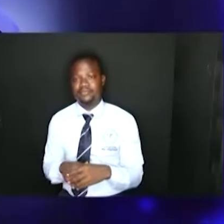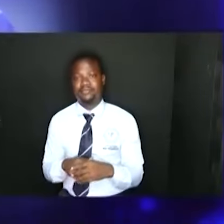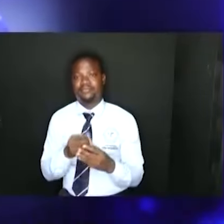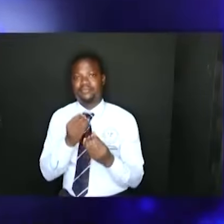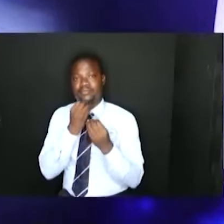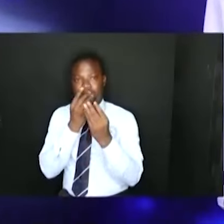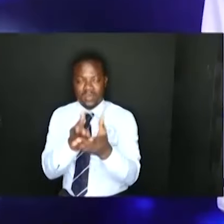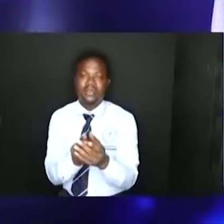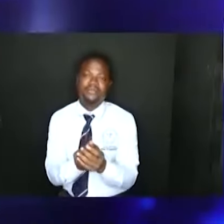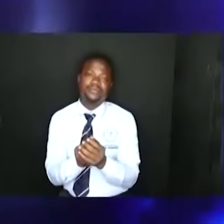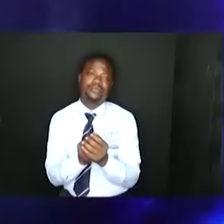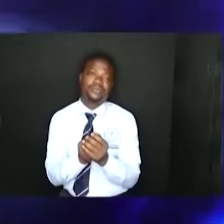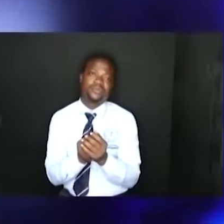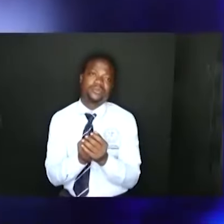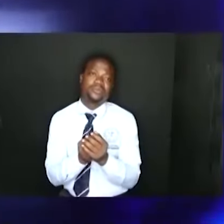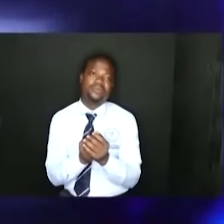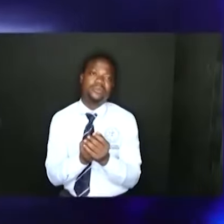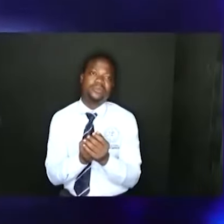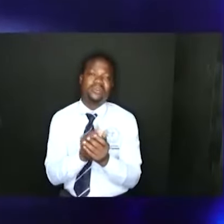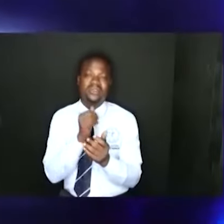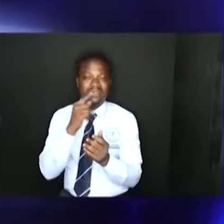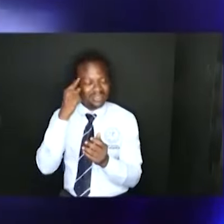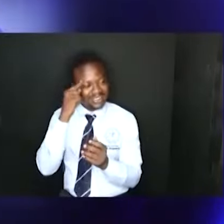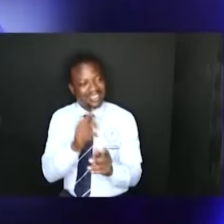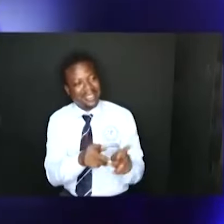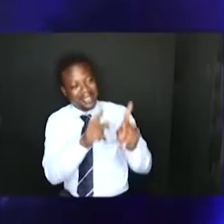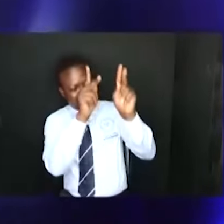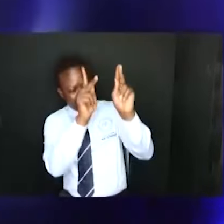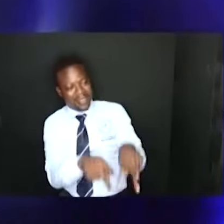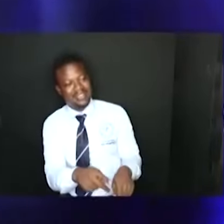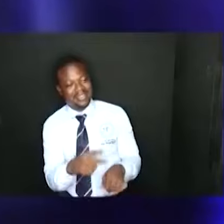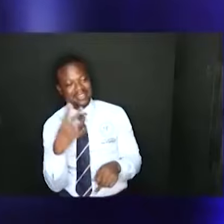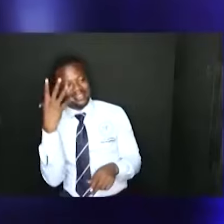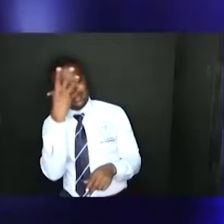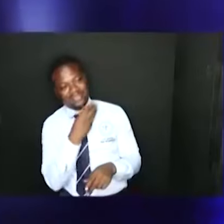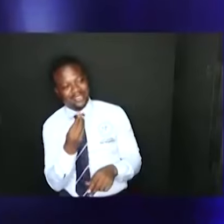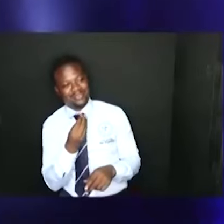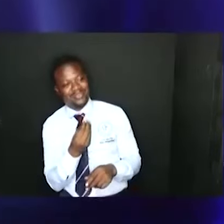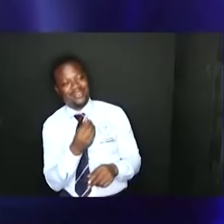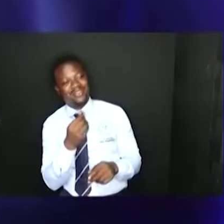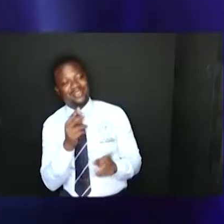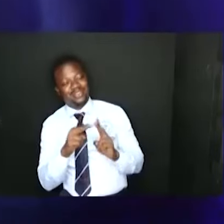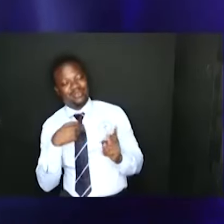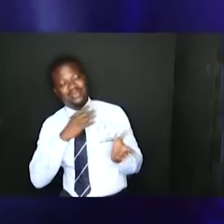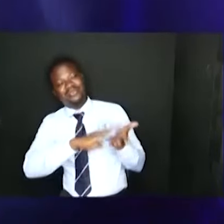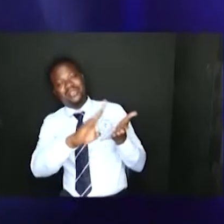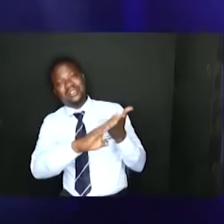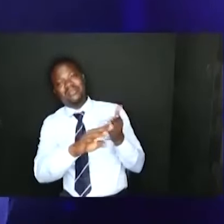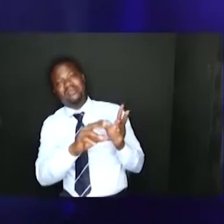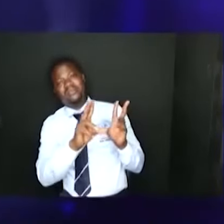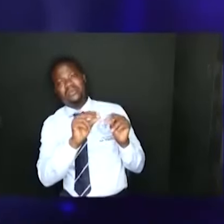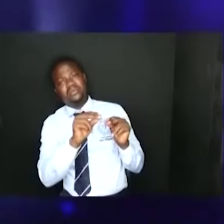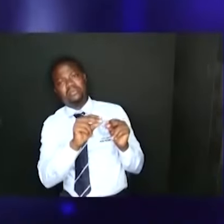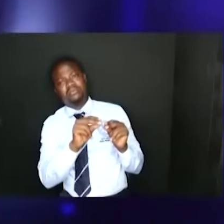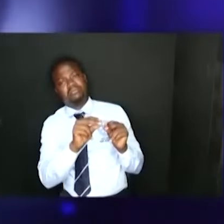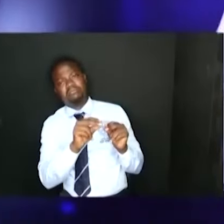forgive people because they are nice guys or they are worth forgiving. Forgive people because you want favor from